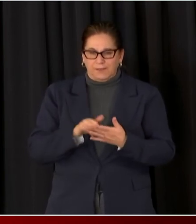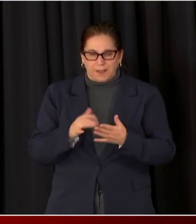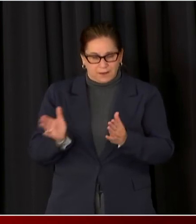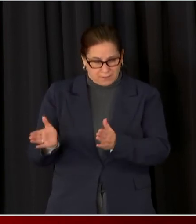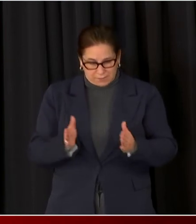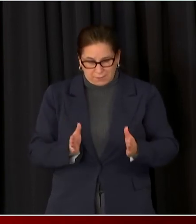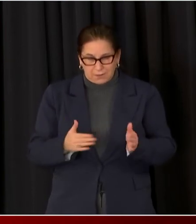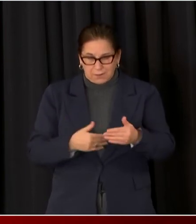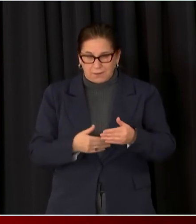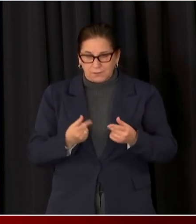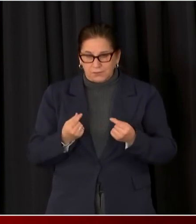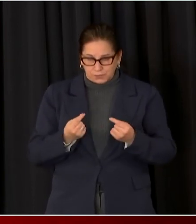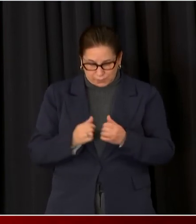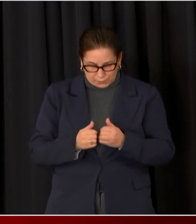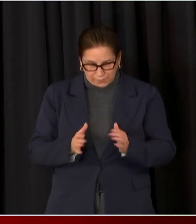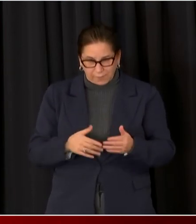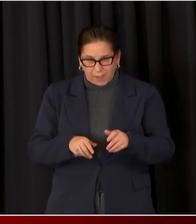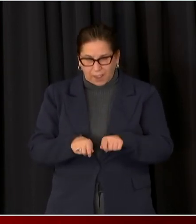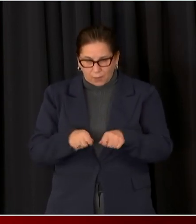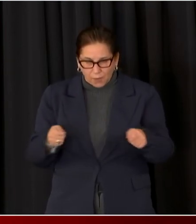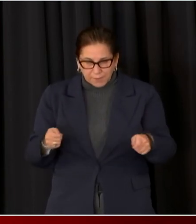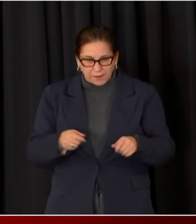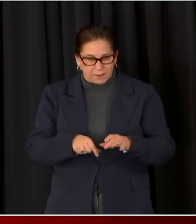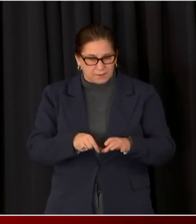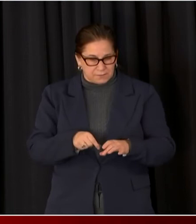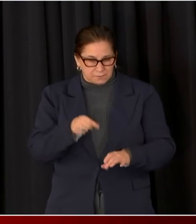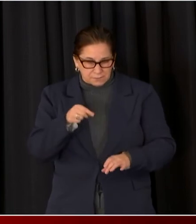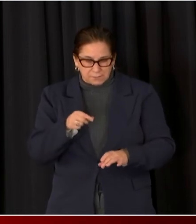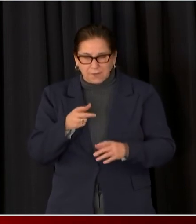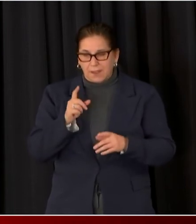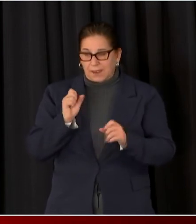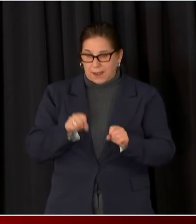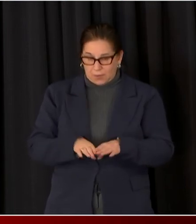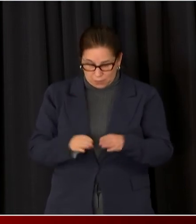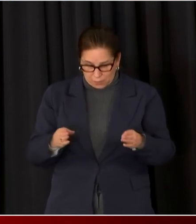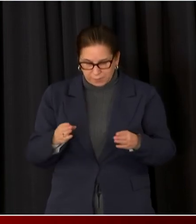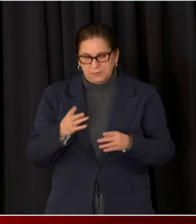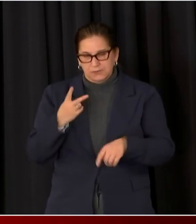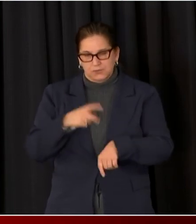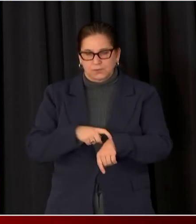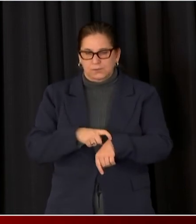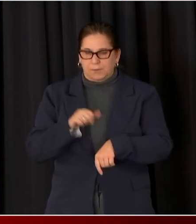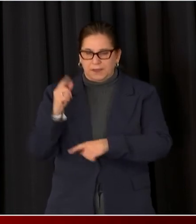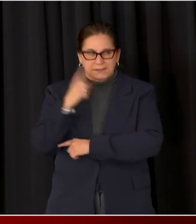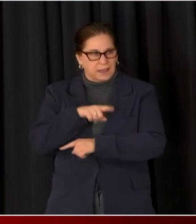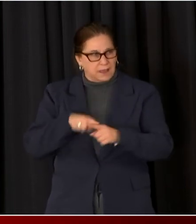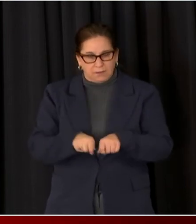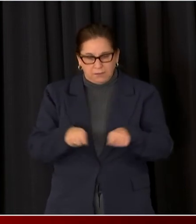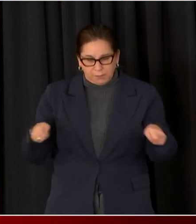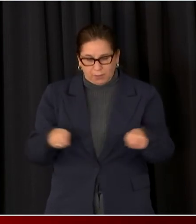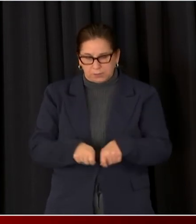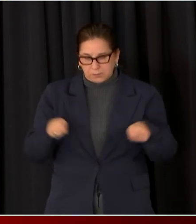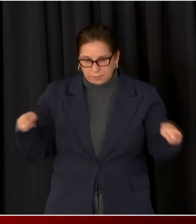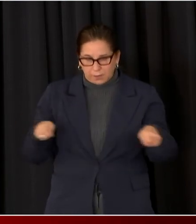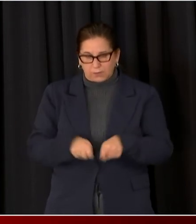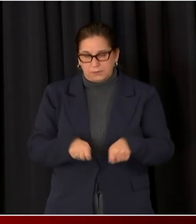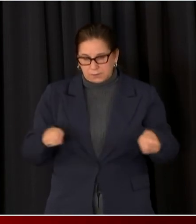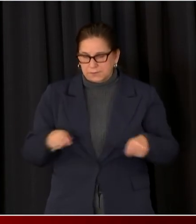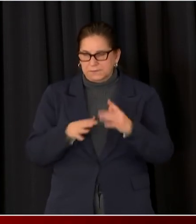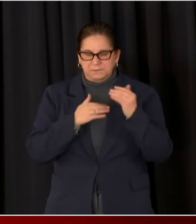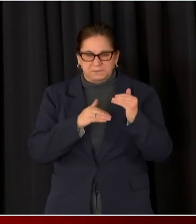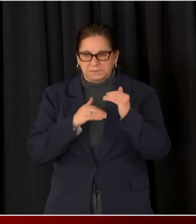things. So for me to make to give you a date certain by which all of that would be completed would not be